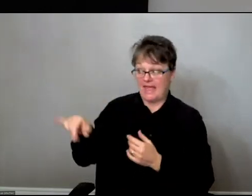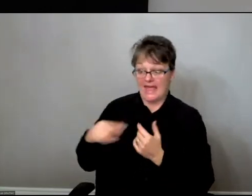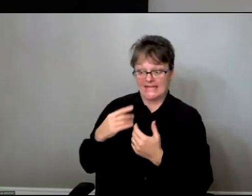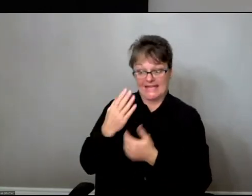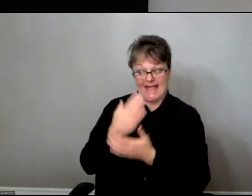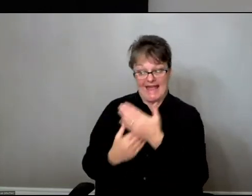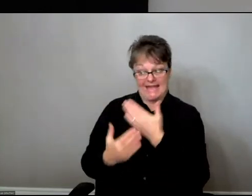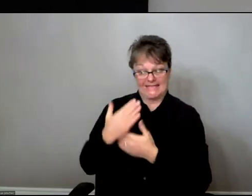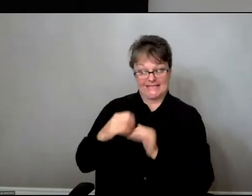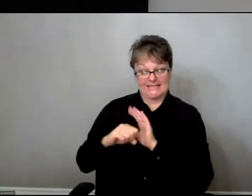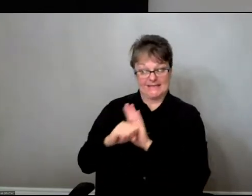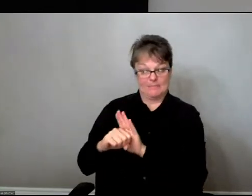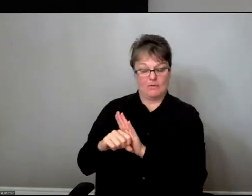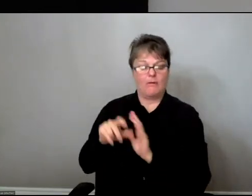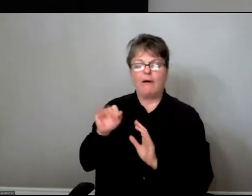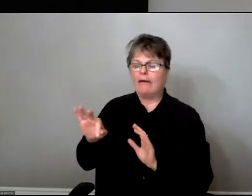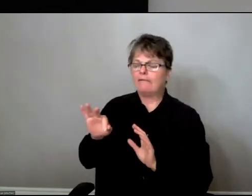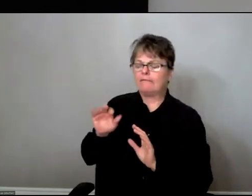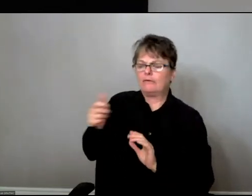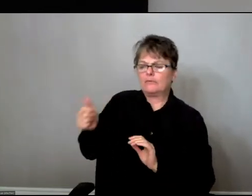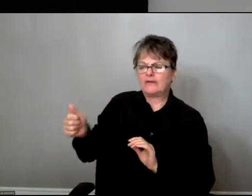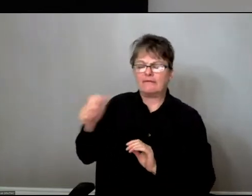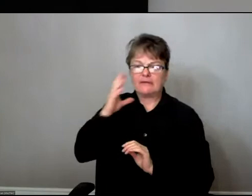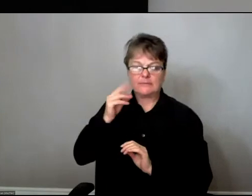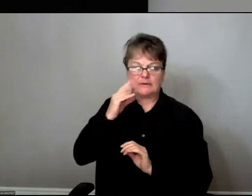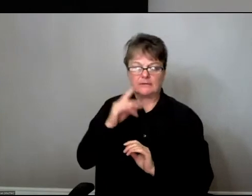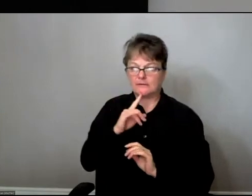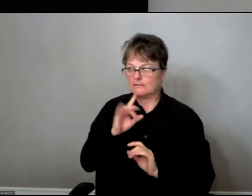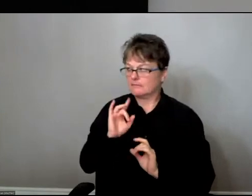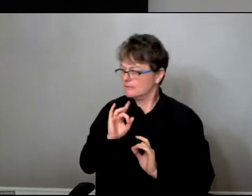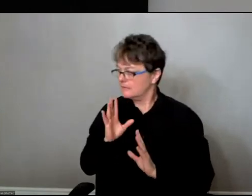dangerous situation at home while in lockdown.